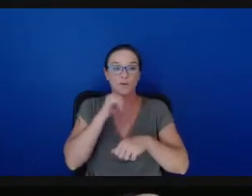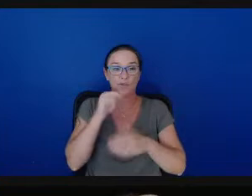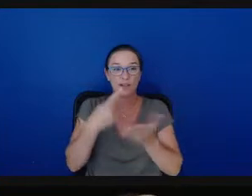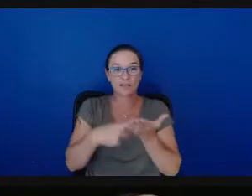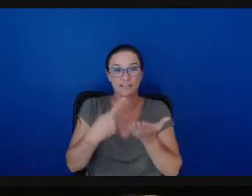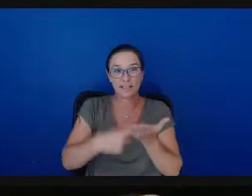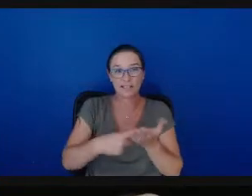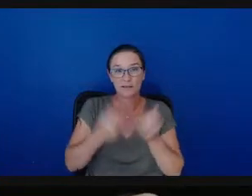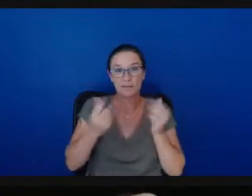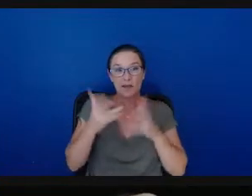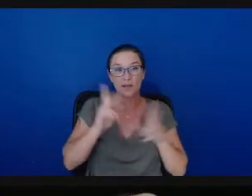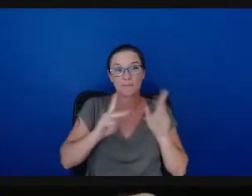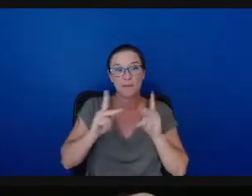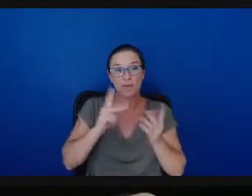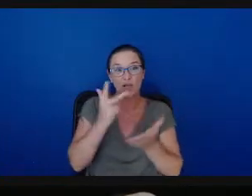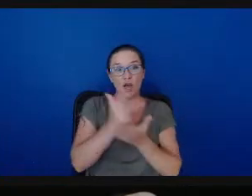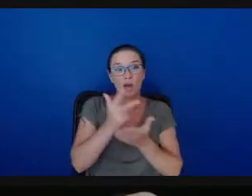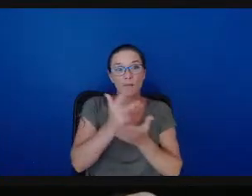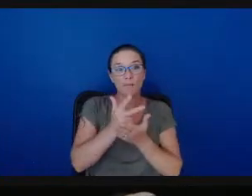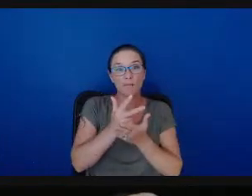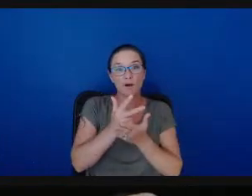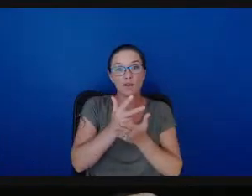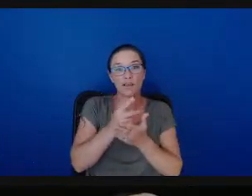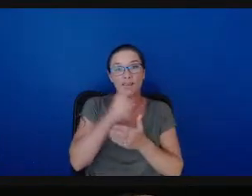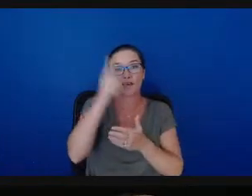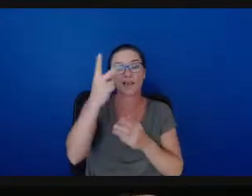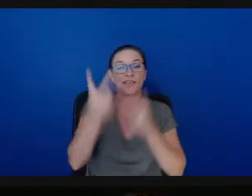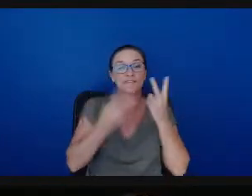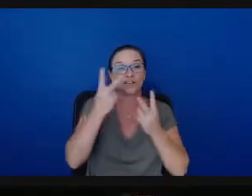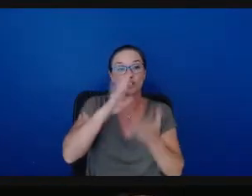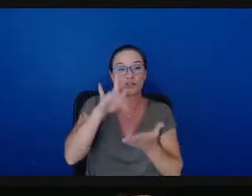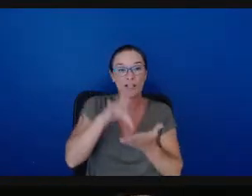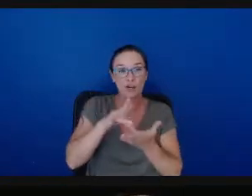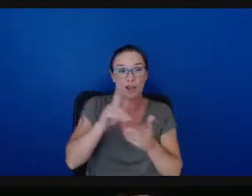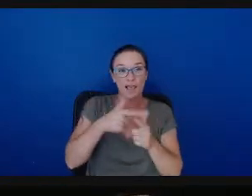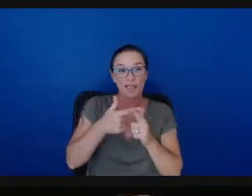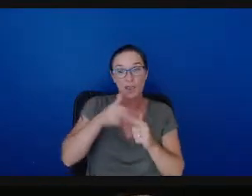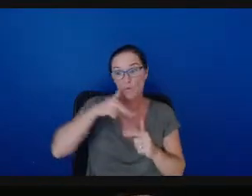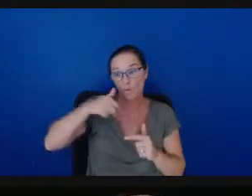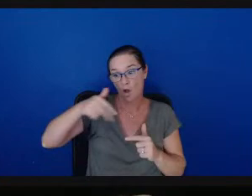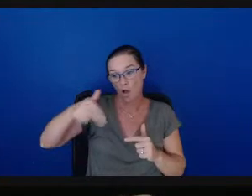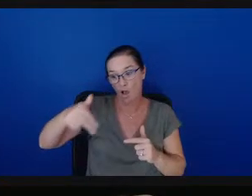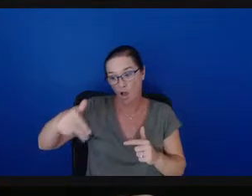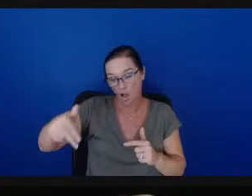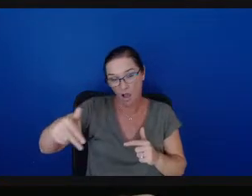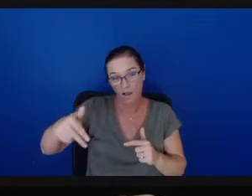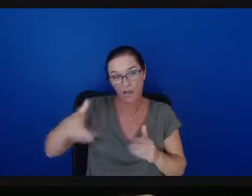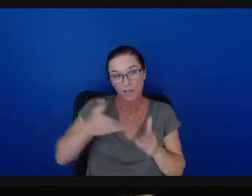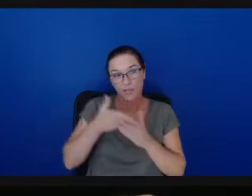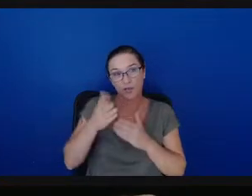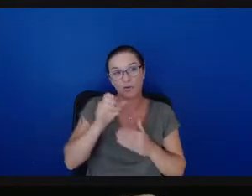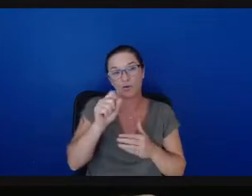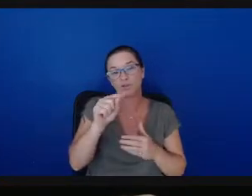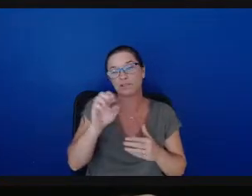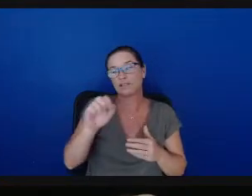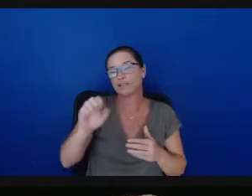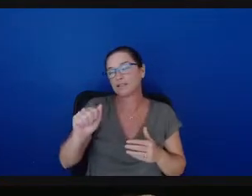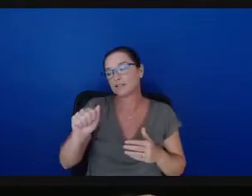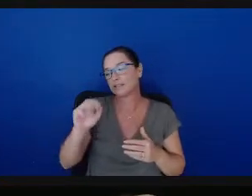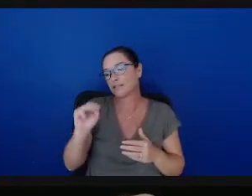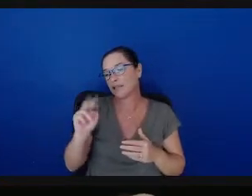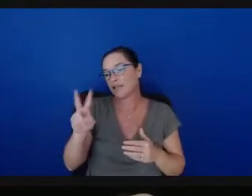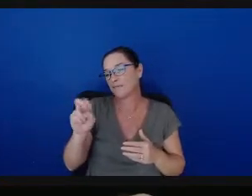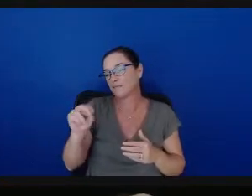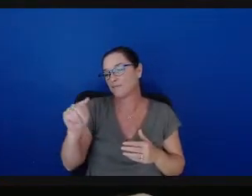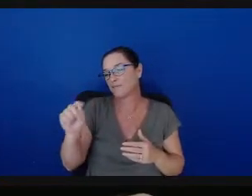lot of people are parking away from their cars. Some are parking at the visitor center and then walking down through the steam vent, the steaming area, the steam